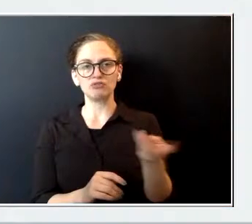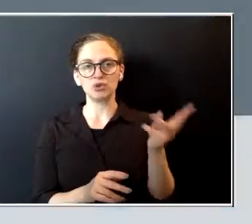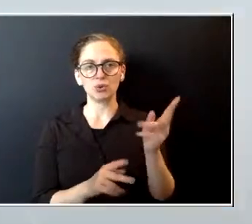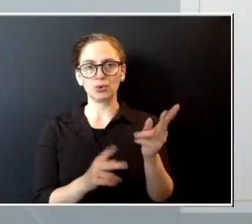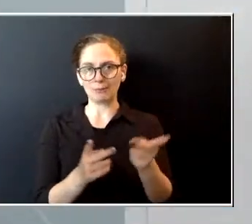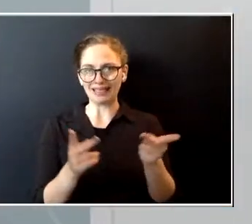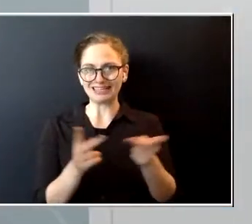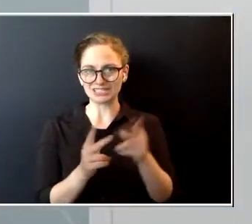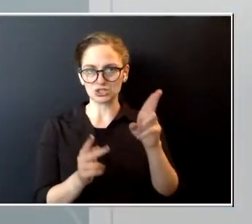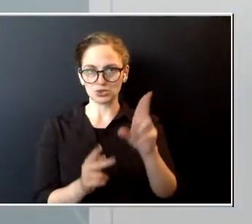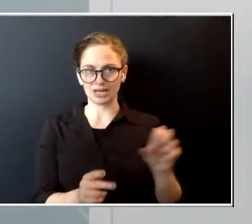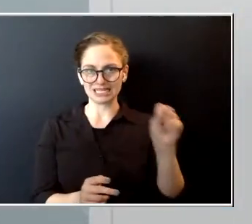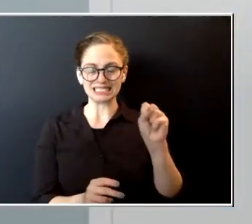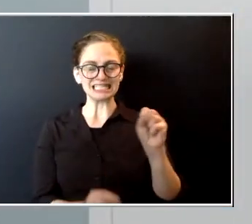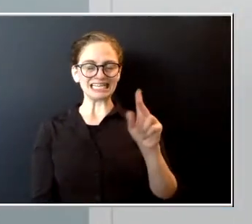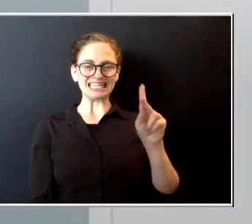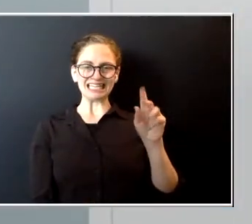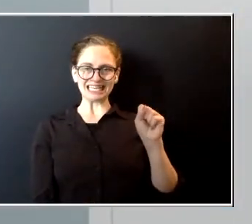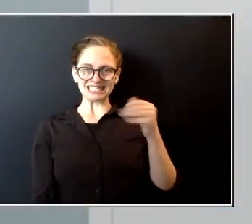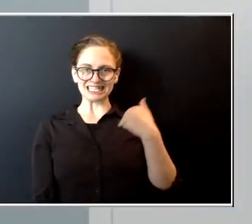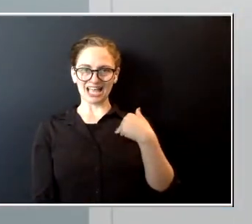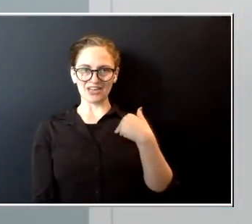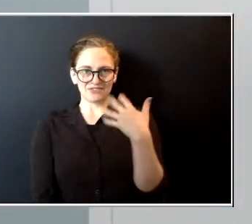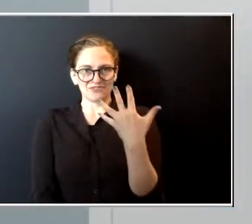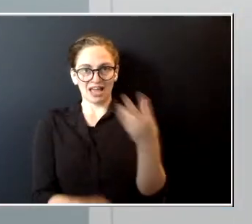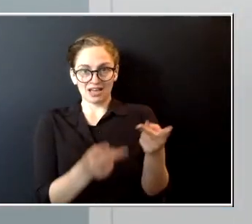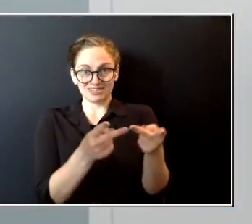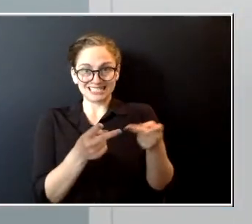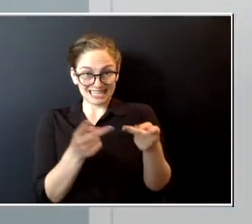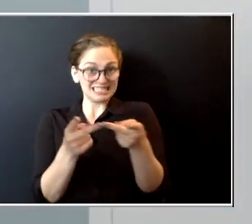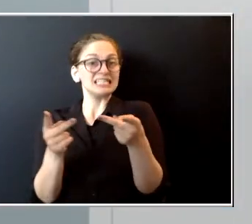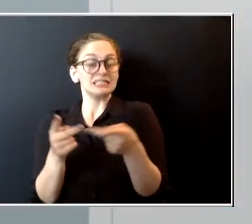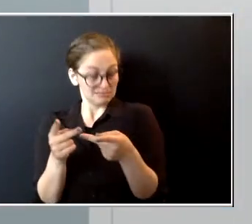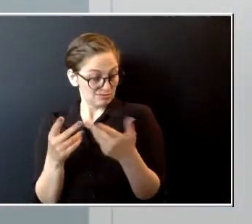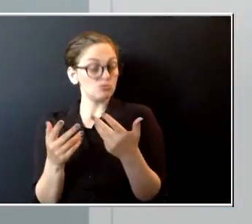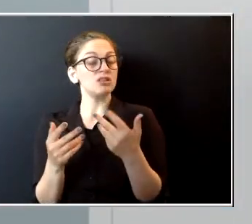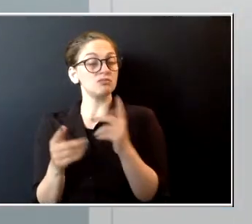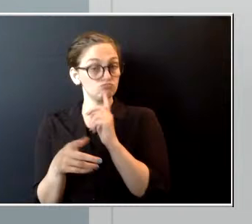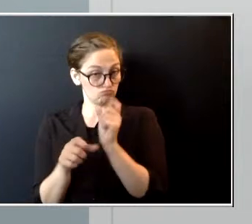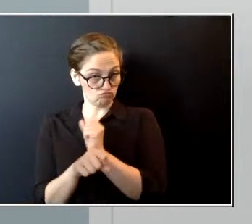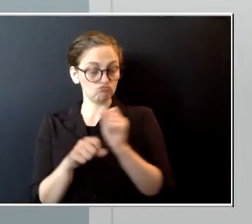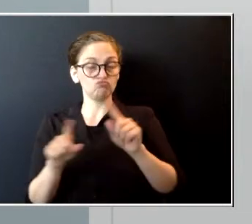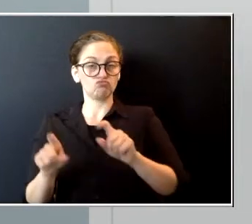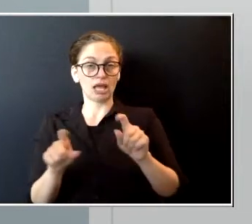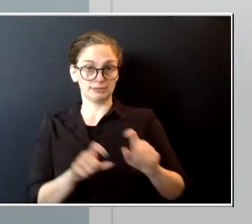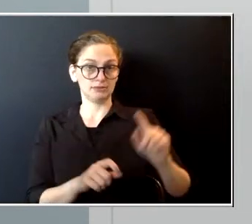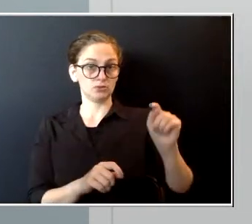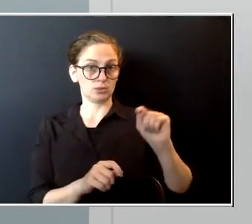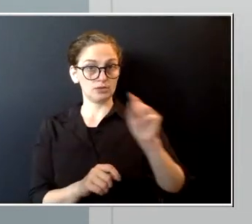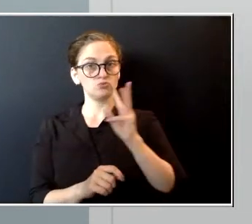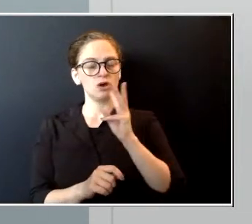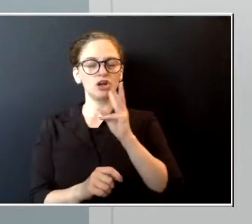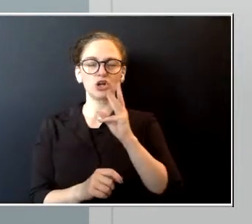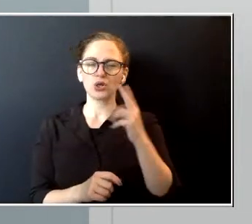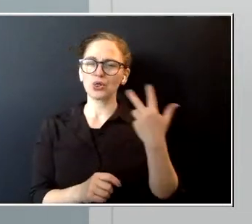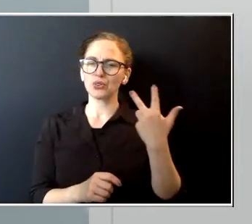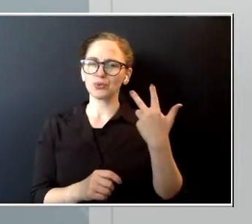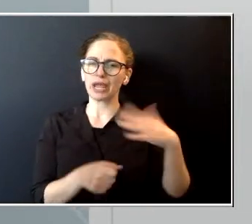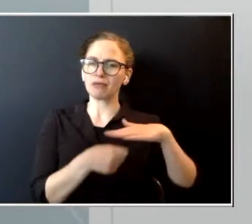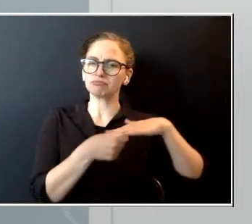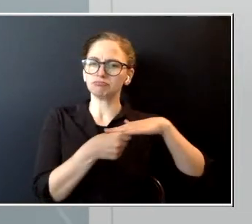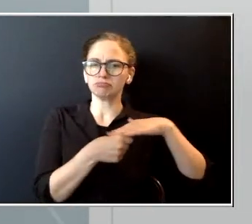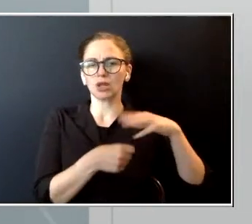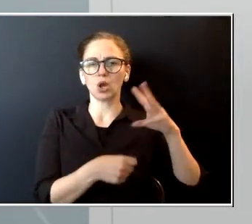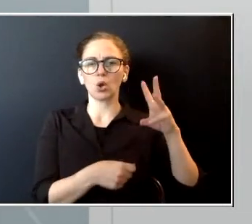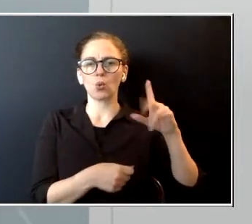5 sites where wastewater testing is done. There are 3 around this area, around Wyandotte and Johnson County. There